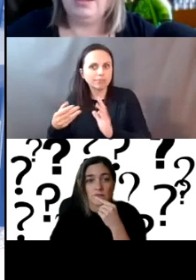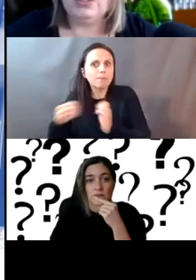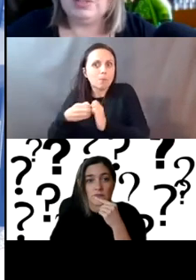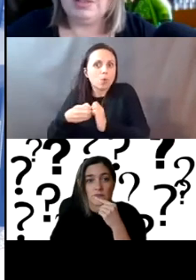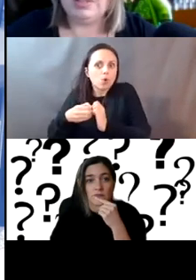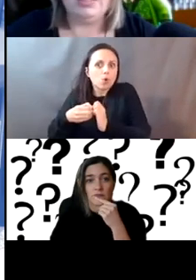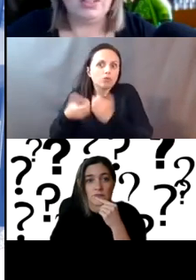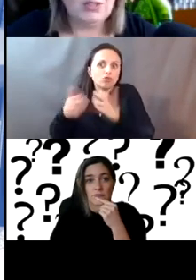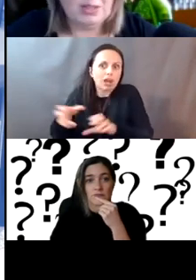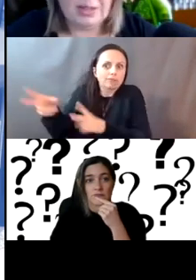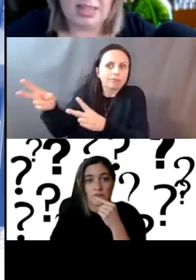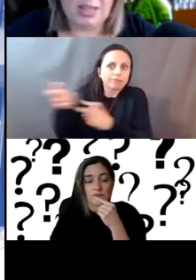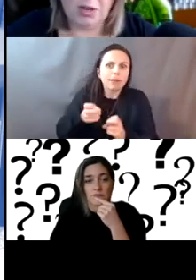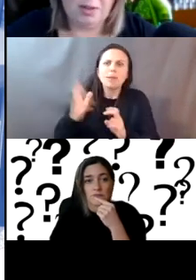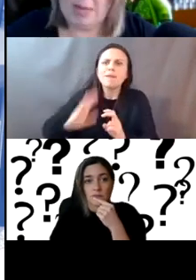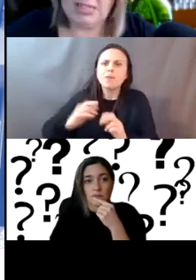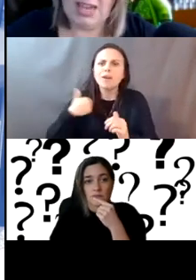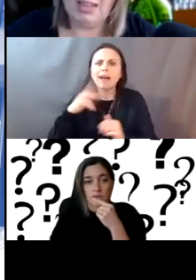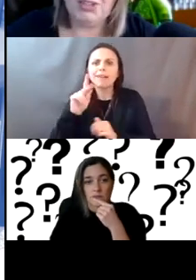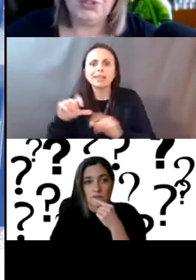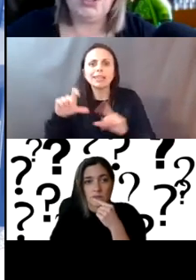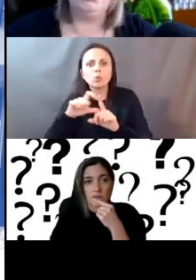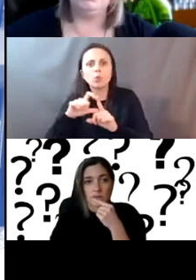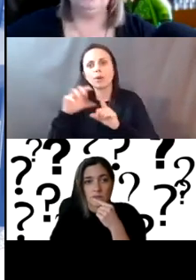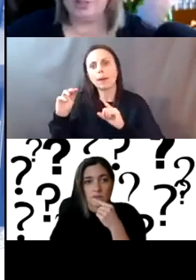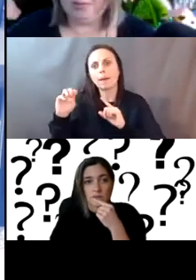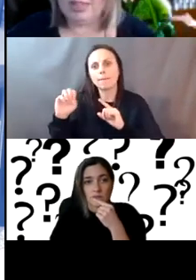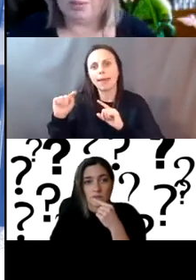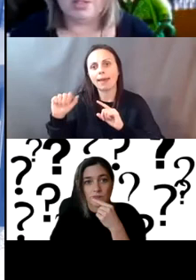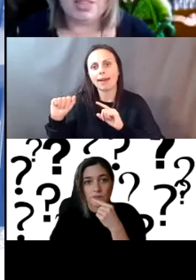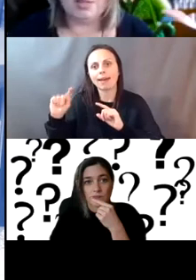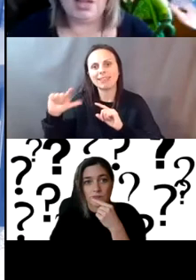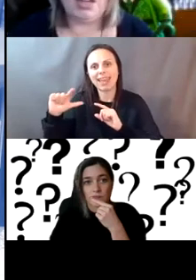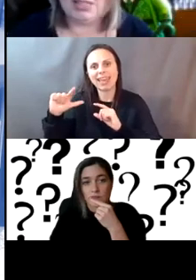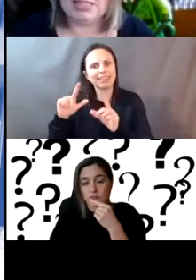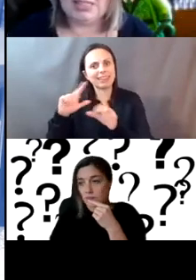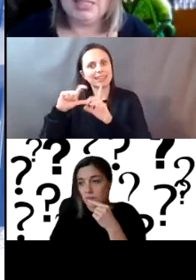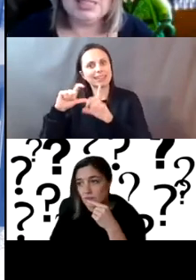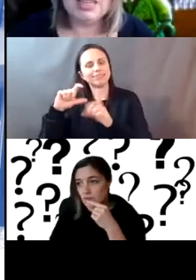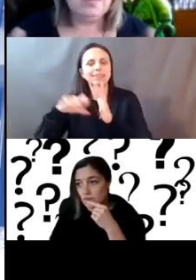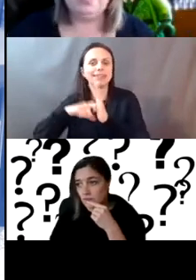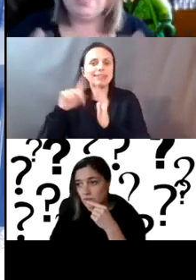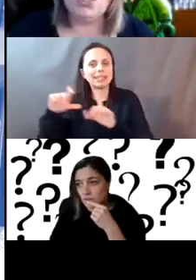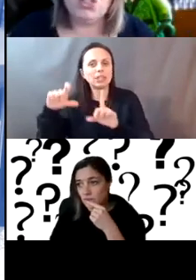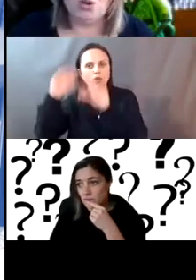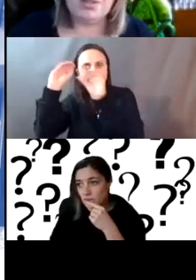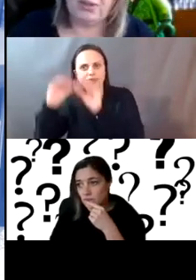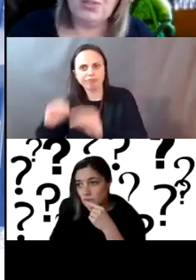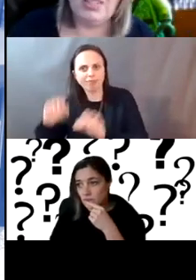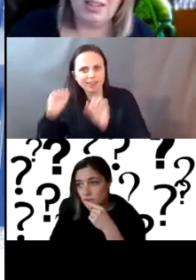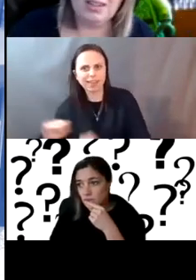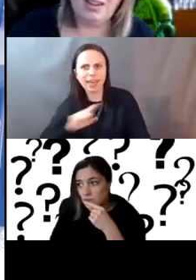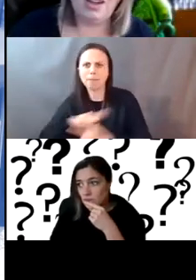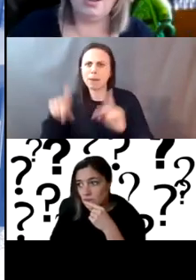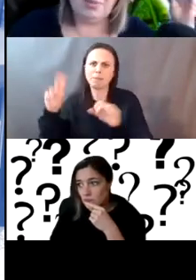It used to be there used to be a keyword meta tag that you could use and put keywords in behind the scenes, but people so abused